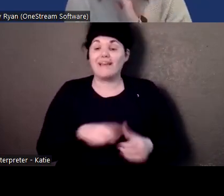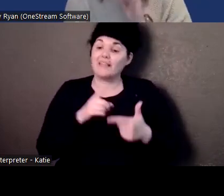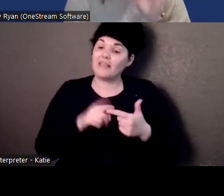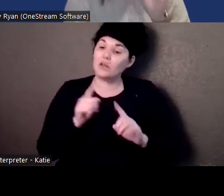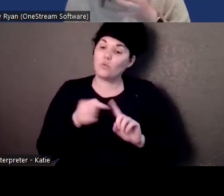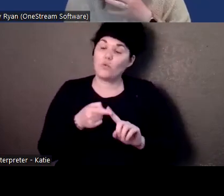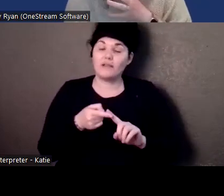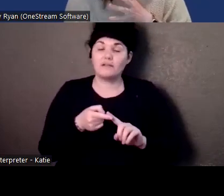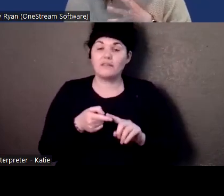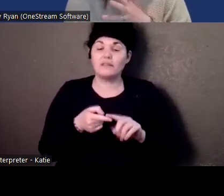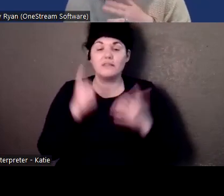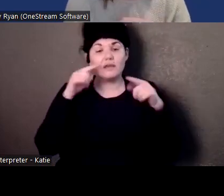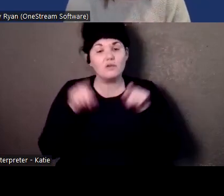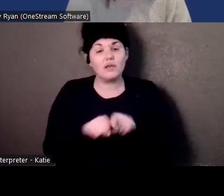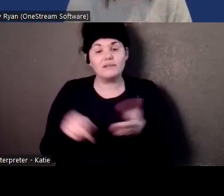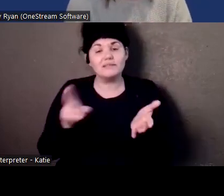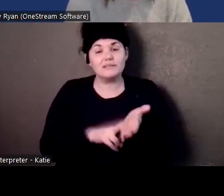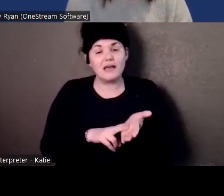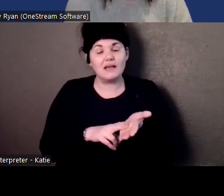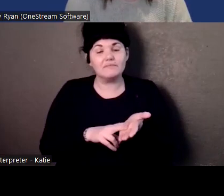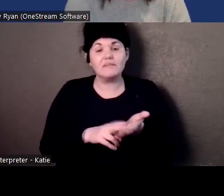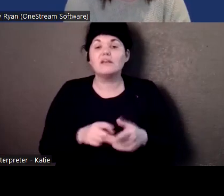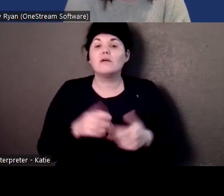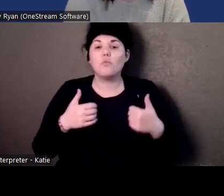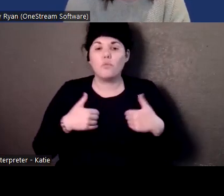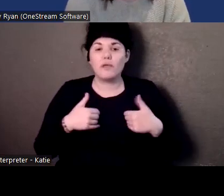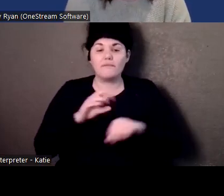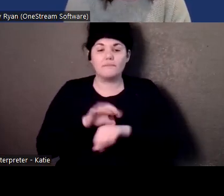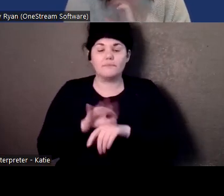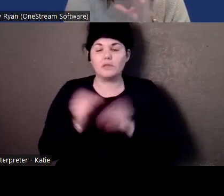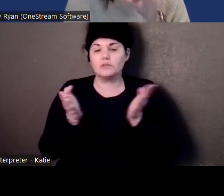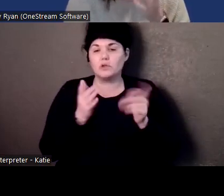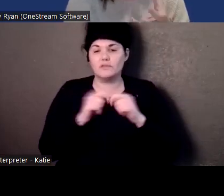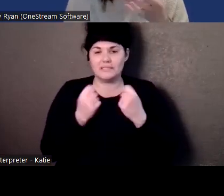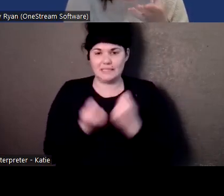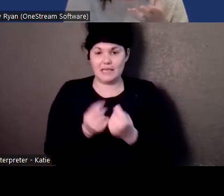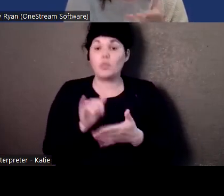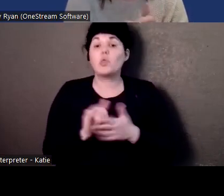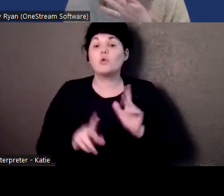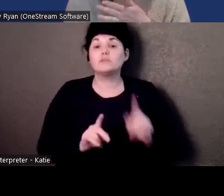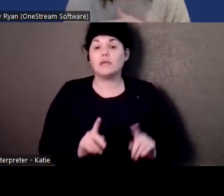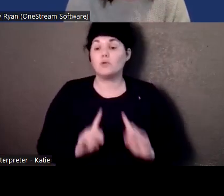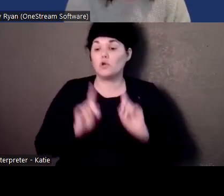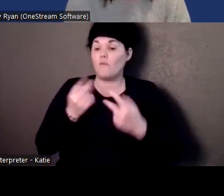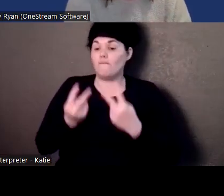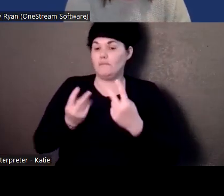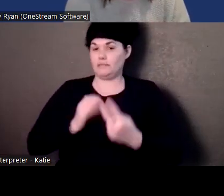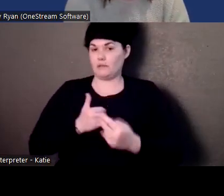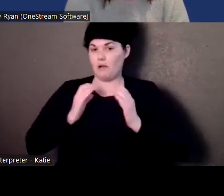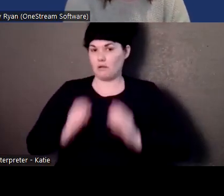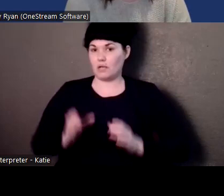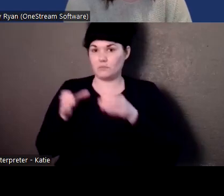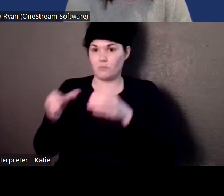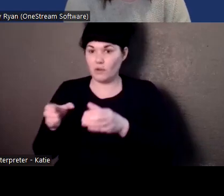and closed, you have our consulting services team. So those are the individuals that are going on site to our customer and actually implementing